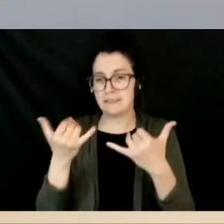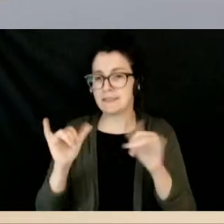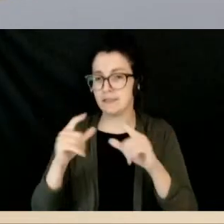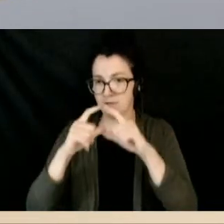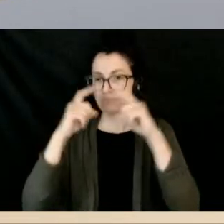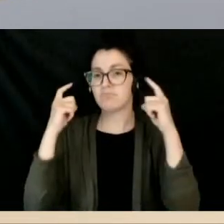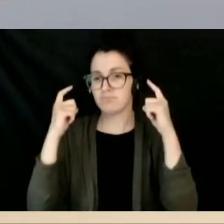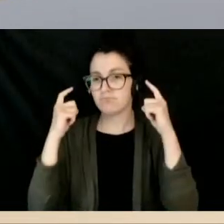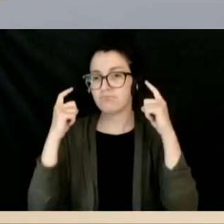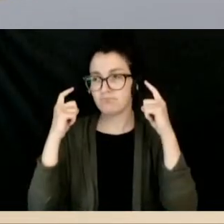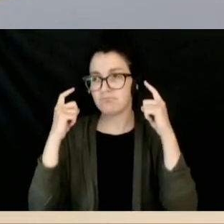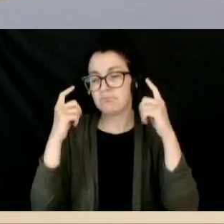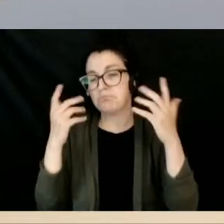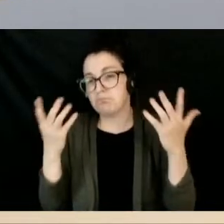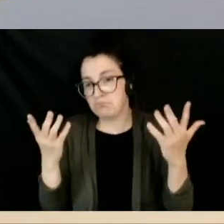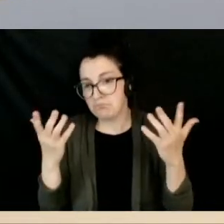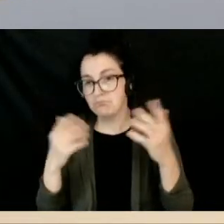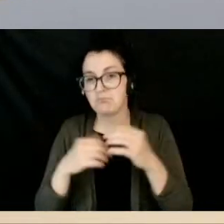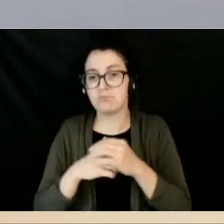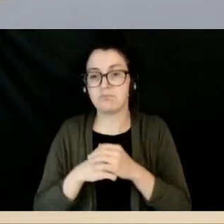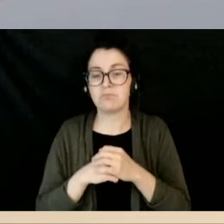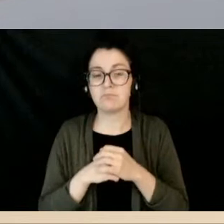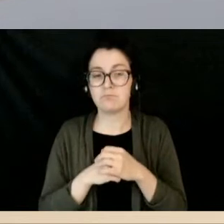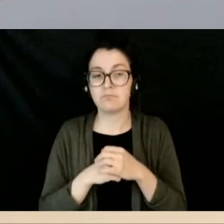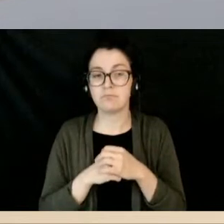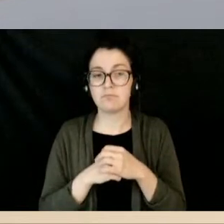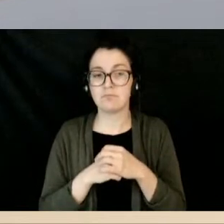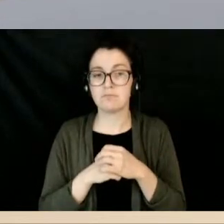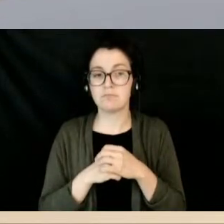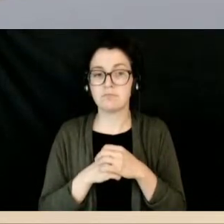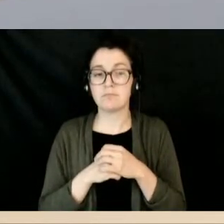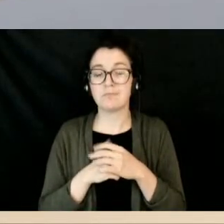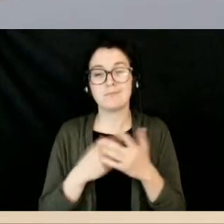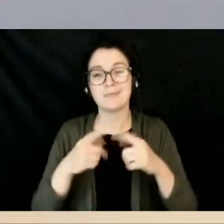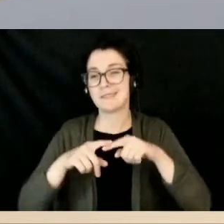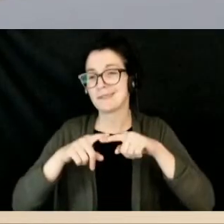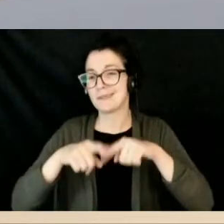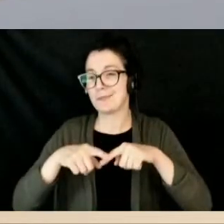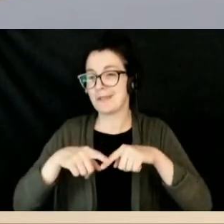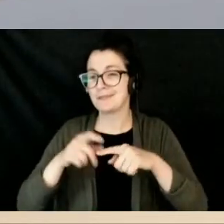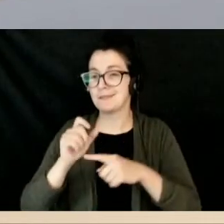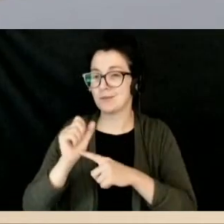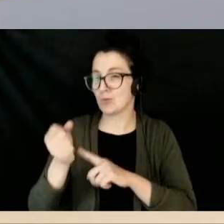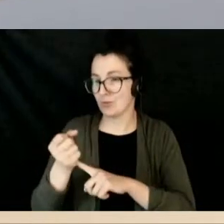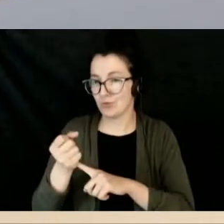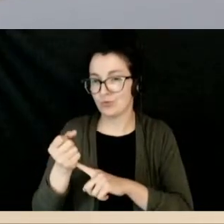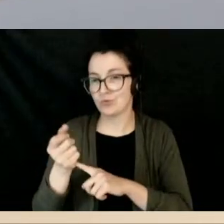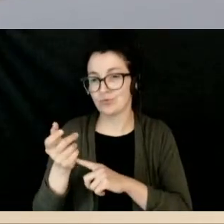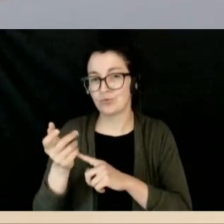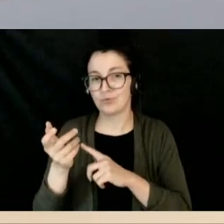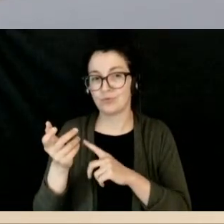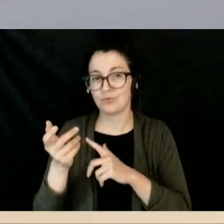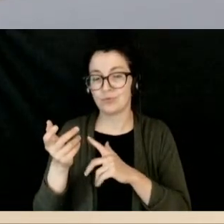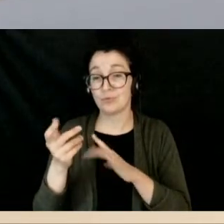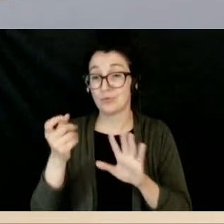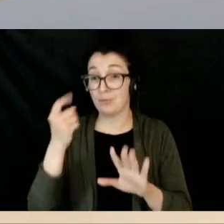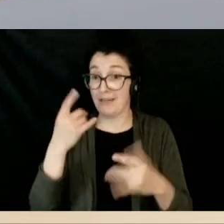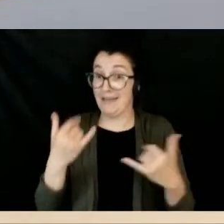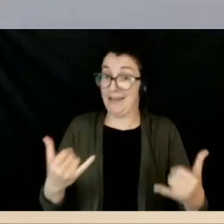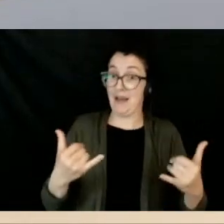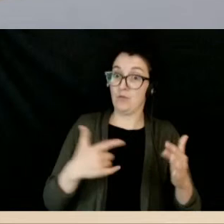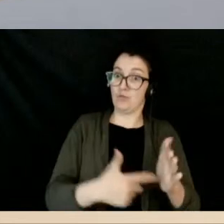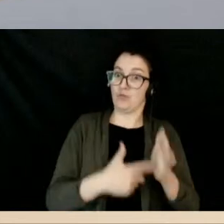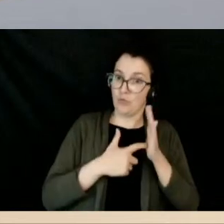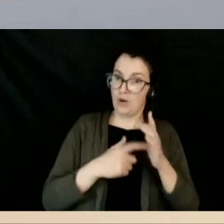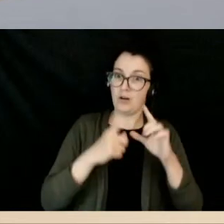certain situations, but it wouldn't be the same requirement that we have in place now. So I think,